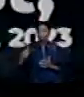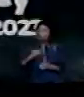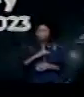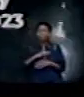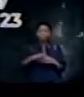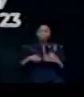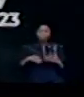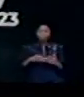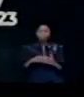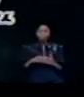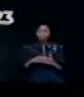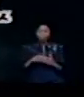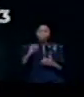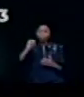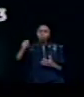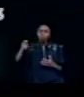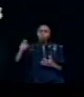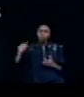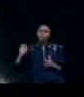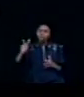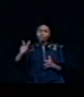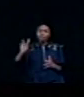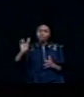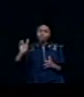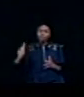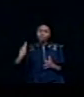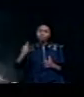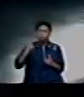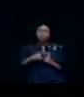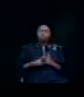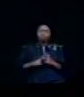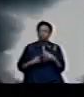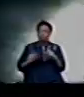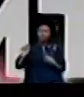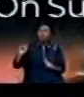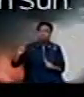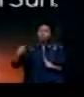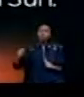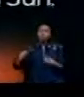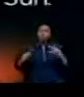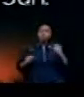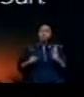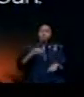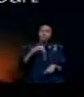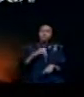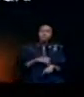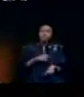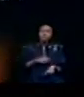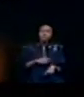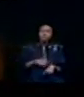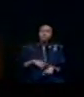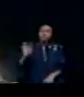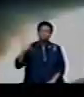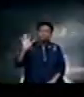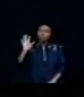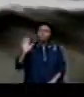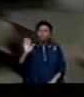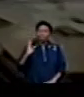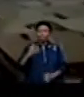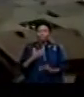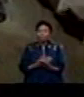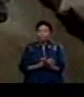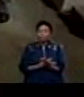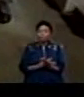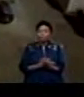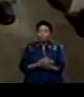2 Kings chapter 6, verse 1. And the sons of the prophet said unto Elisha, behold